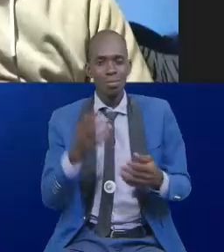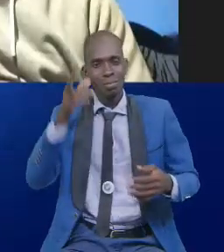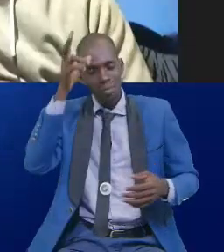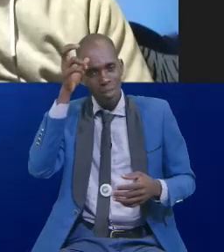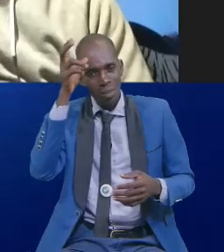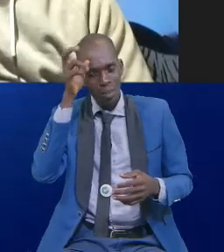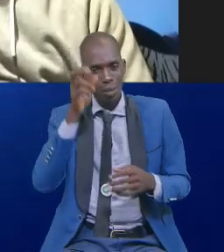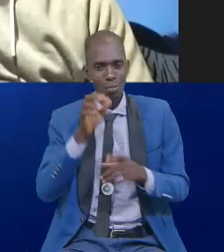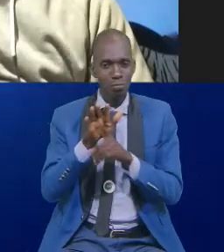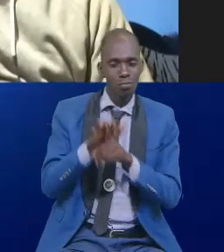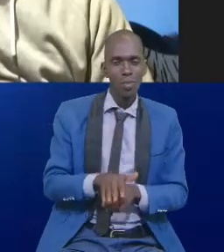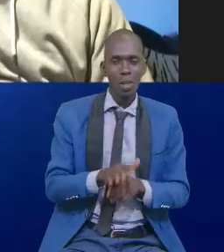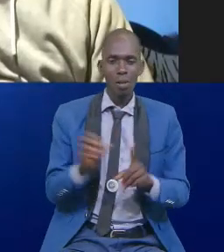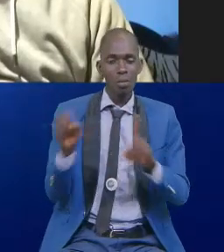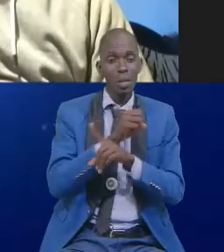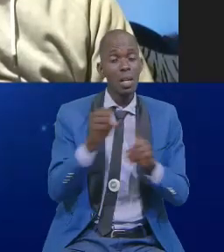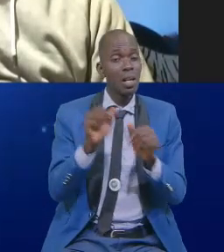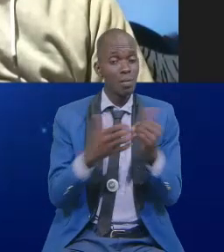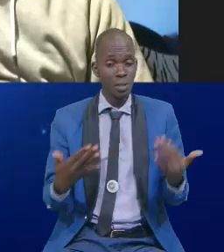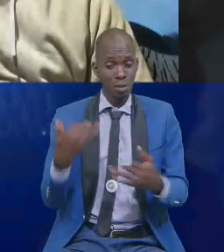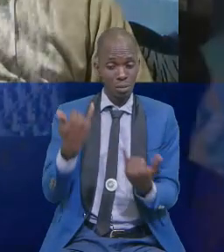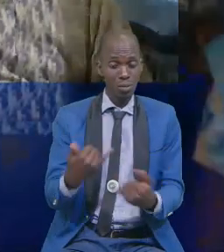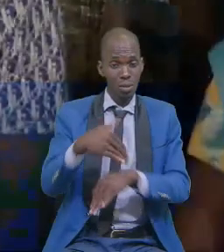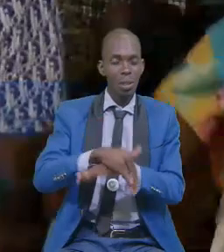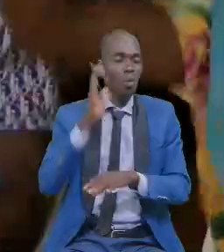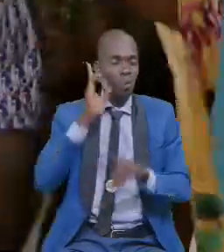demonic attack, everything tonight will go.